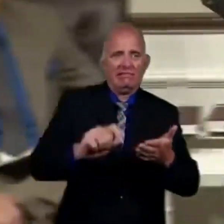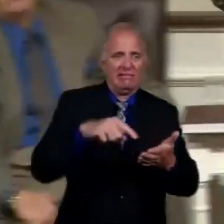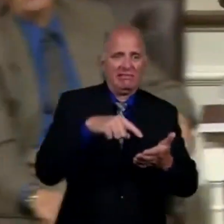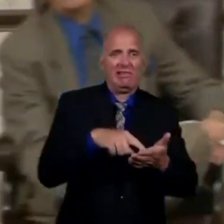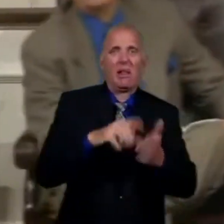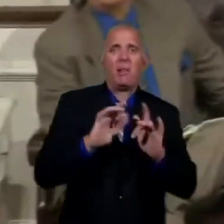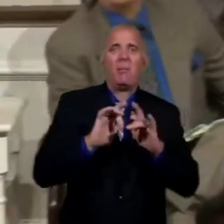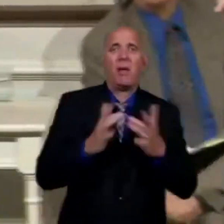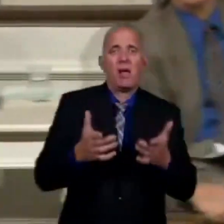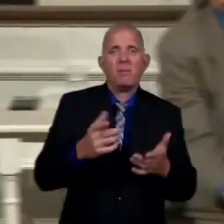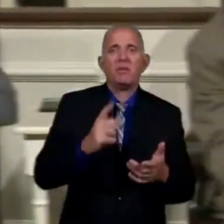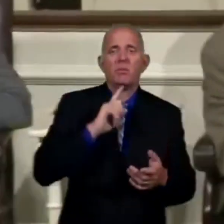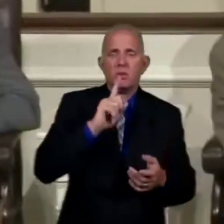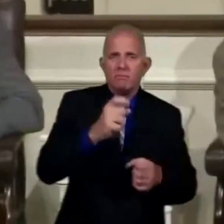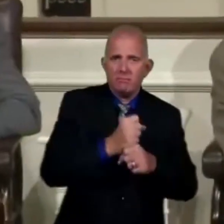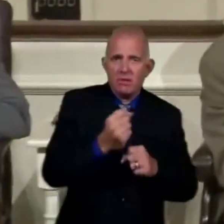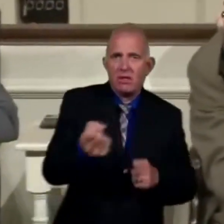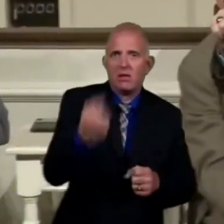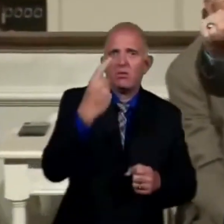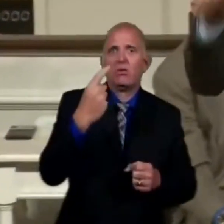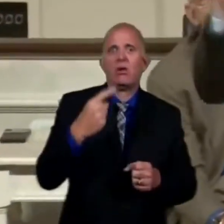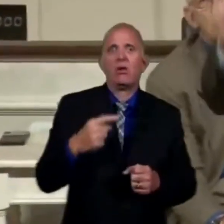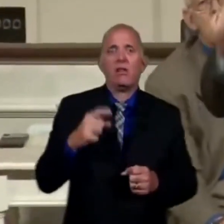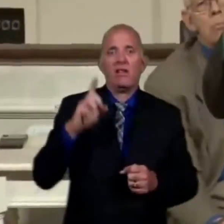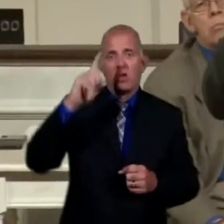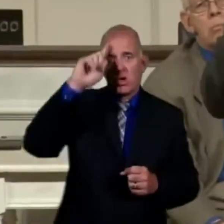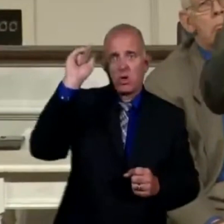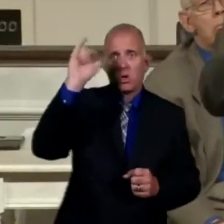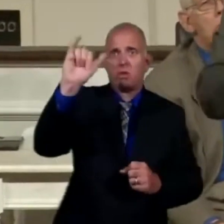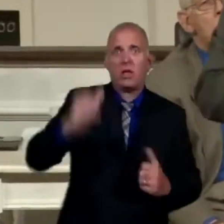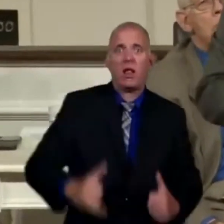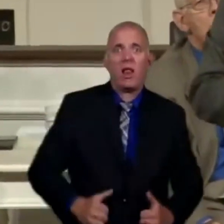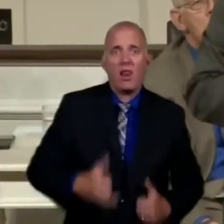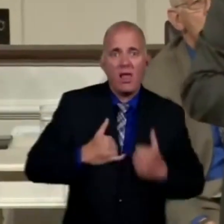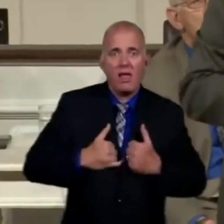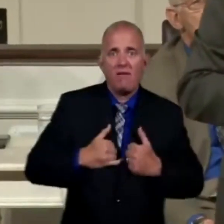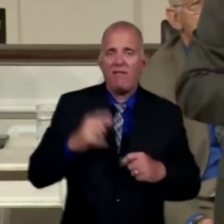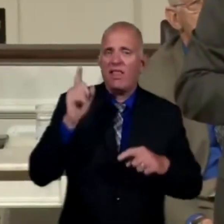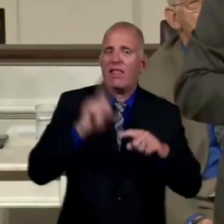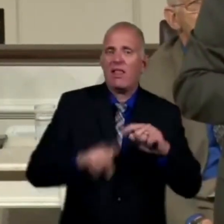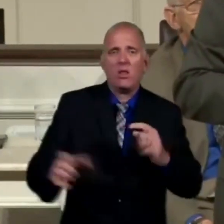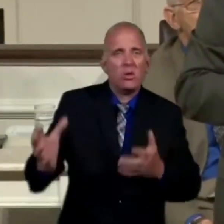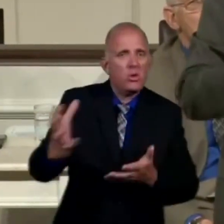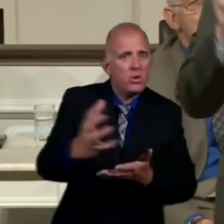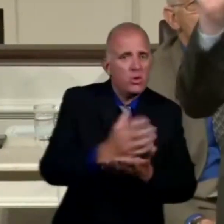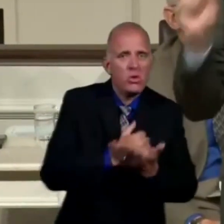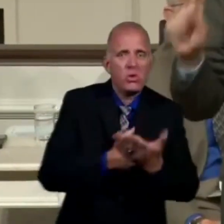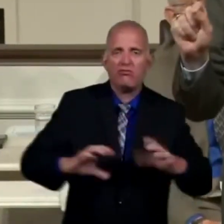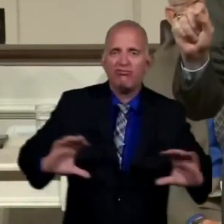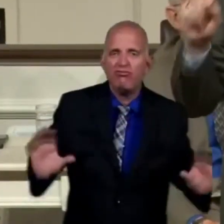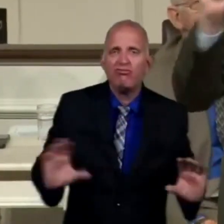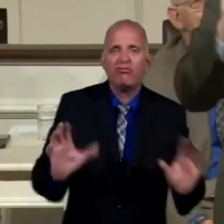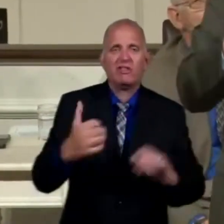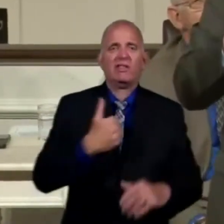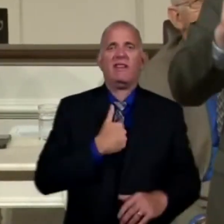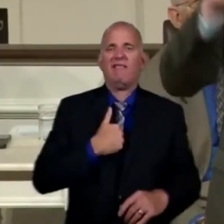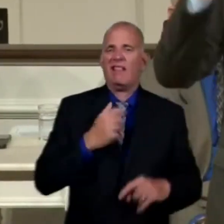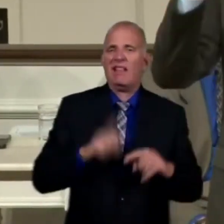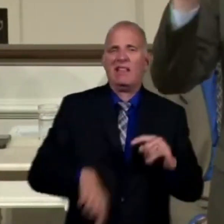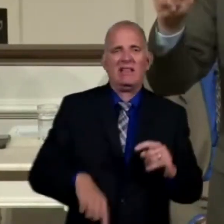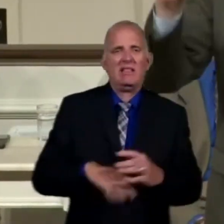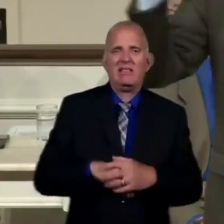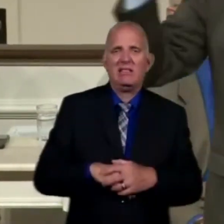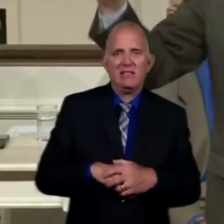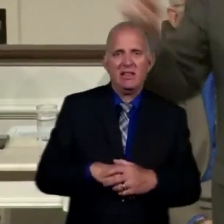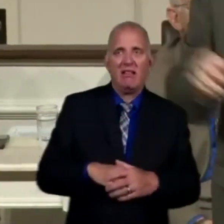Make sure you understand this. Eternal life cannot be earned. It is not a reward for the righteous.